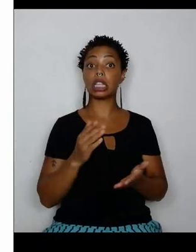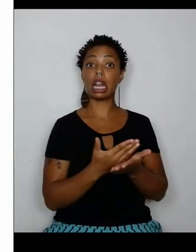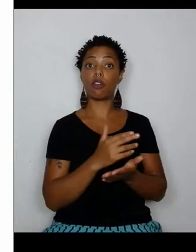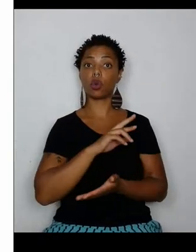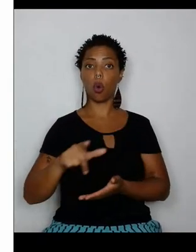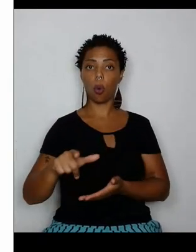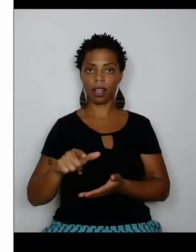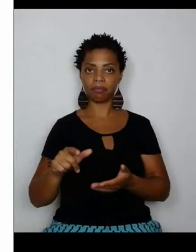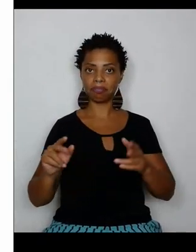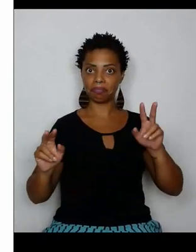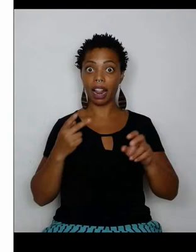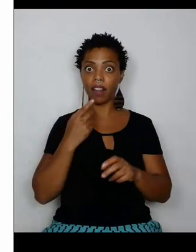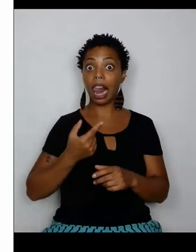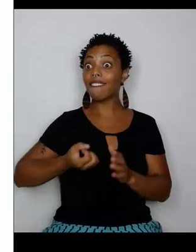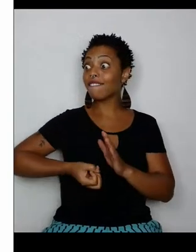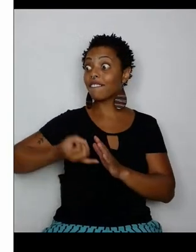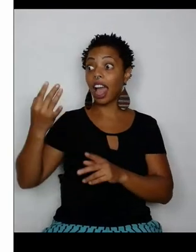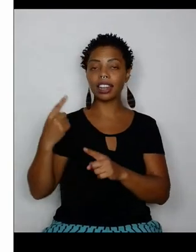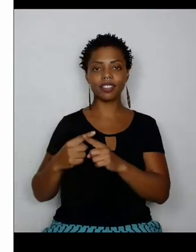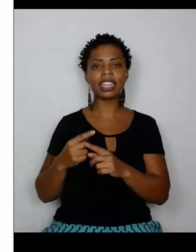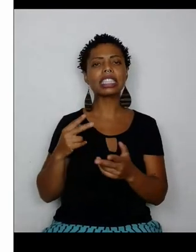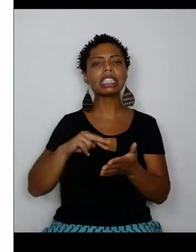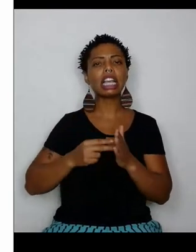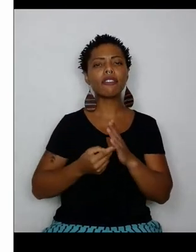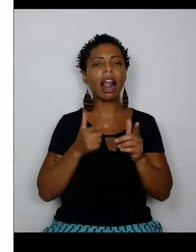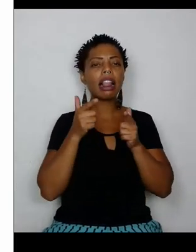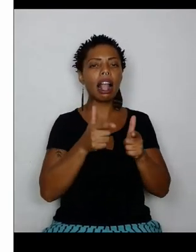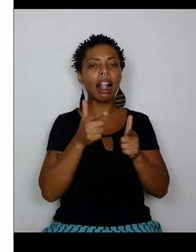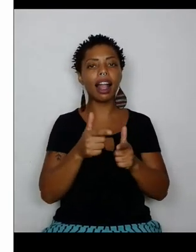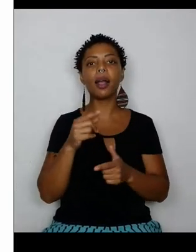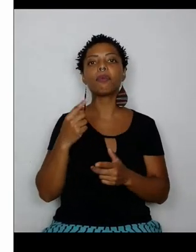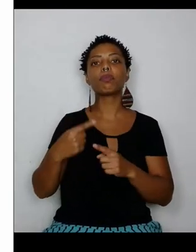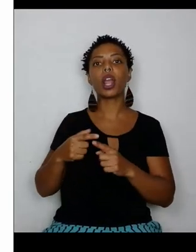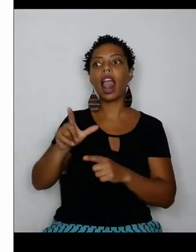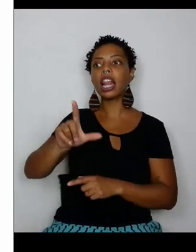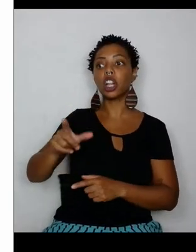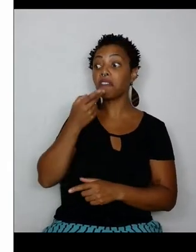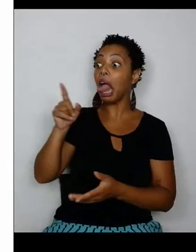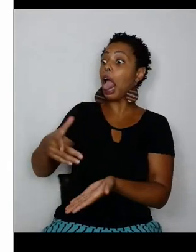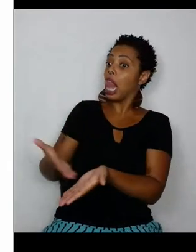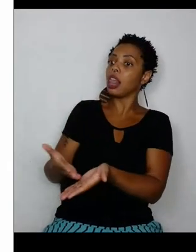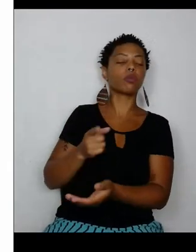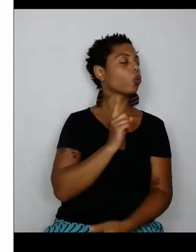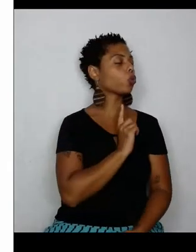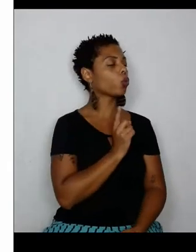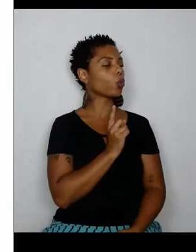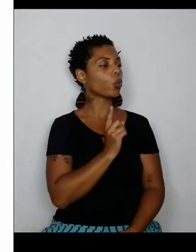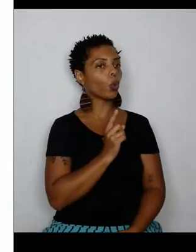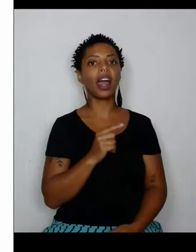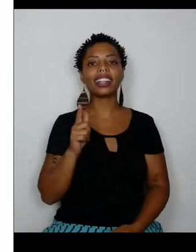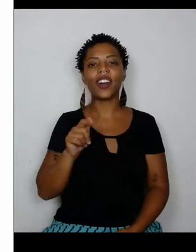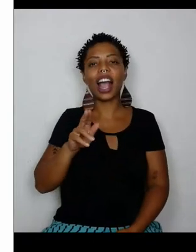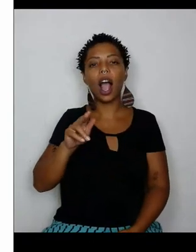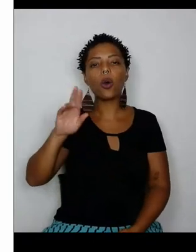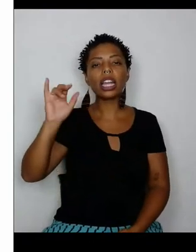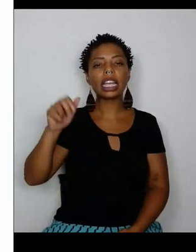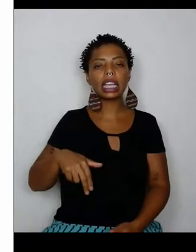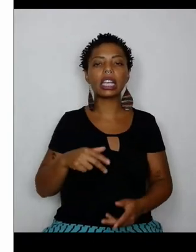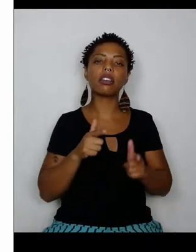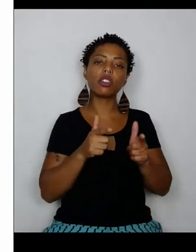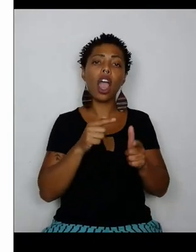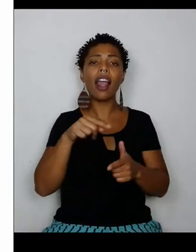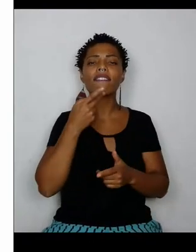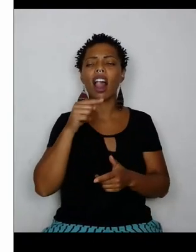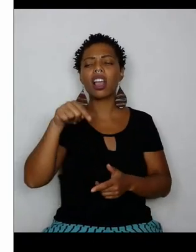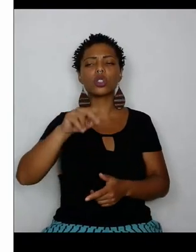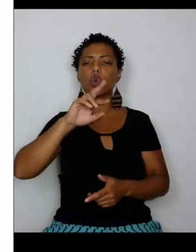convention memoirs go gown scoffs that means history dates everything in